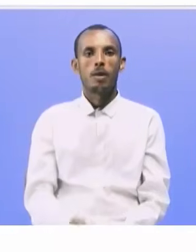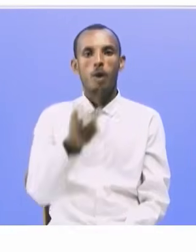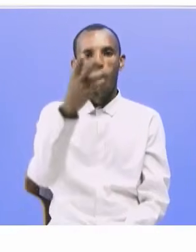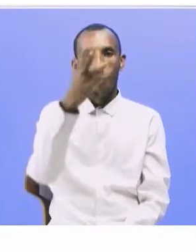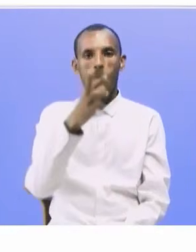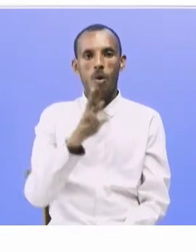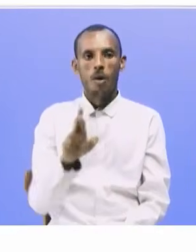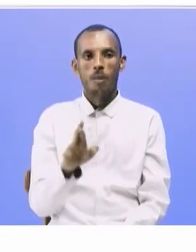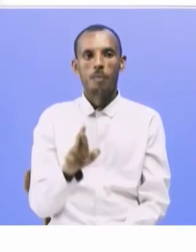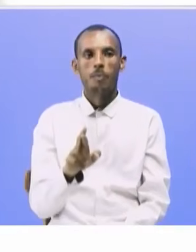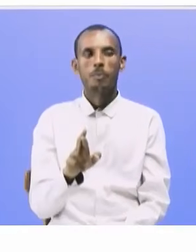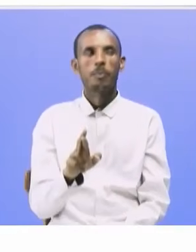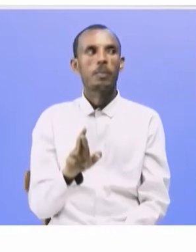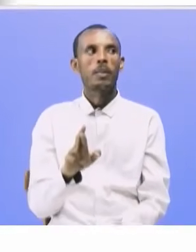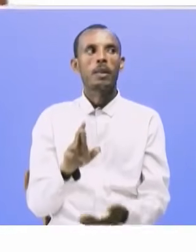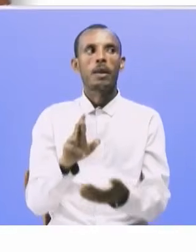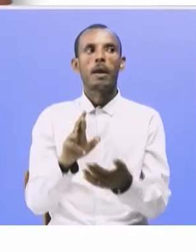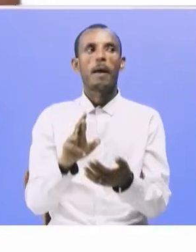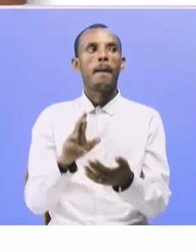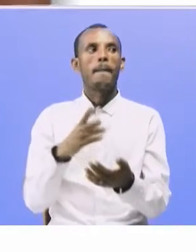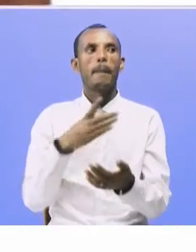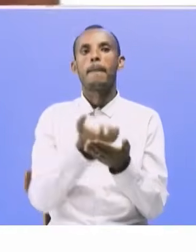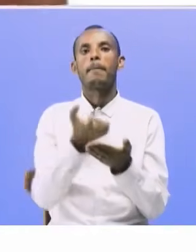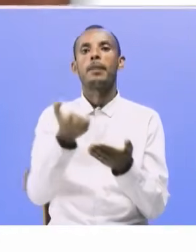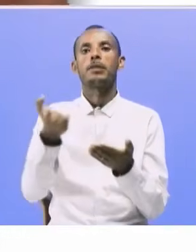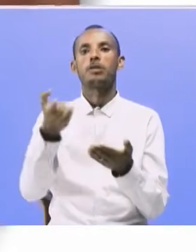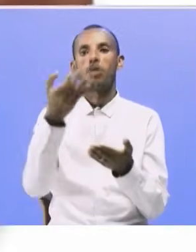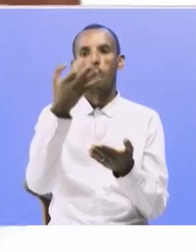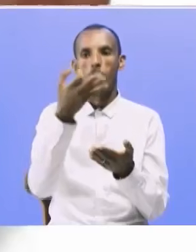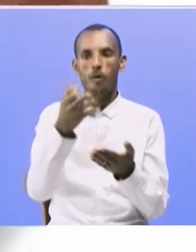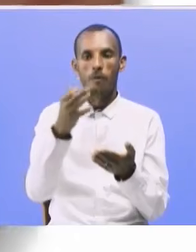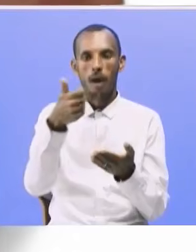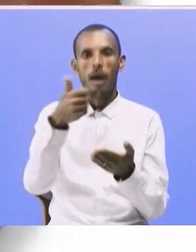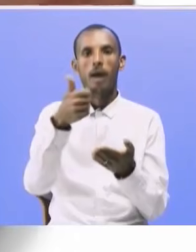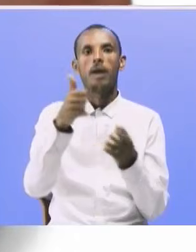or members of a set.